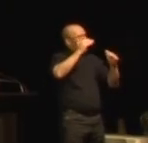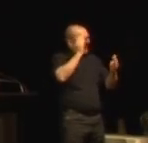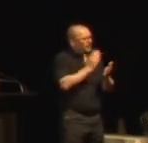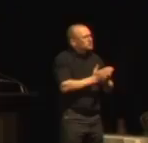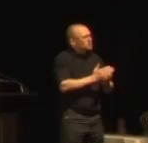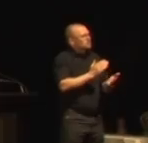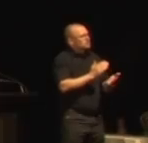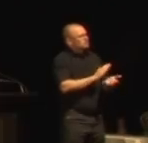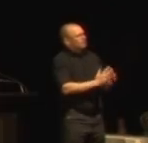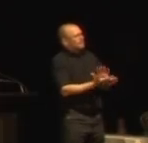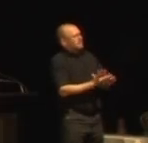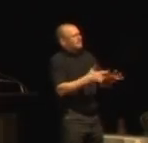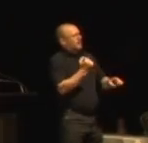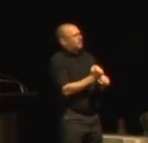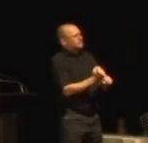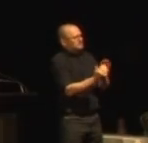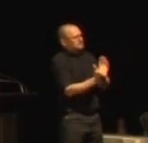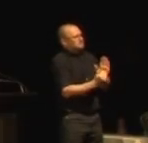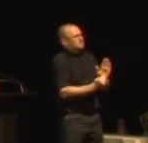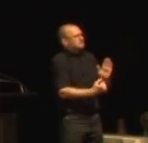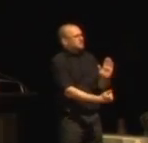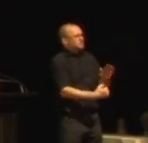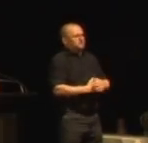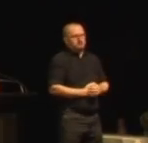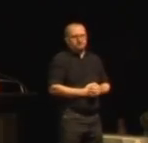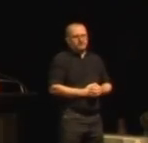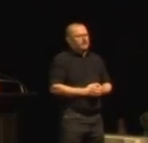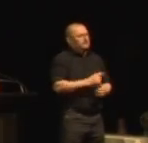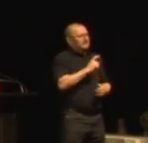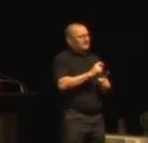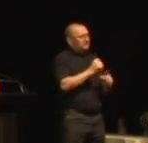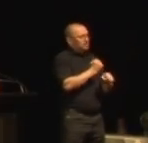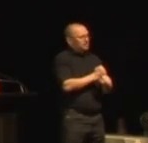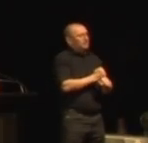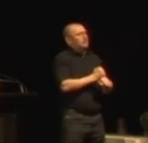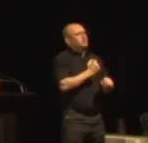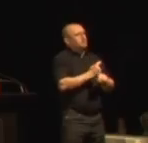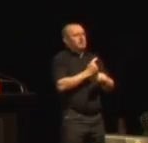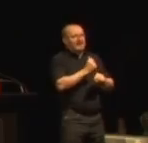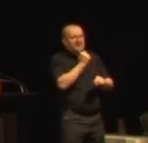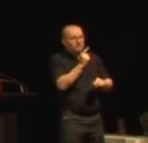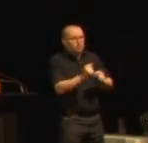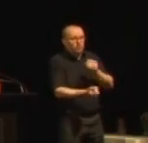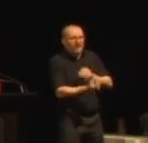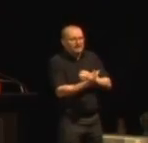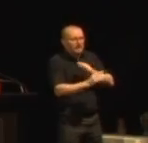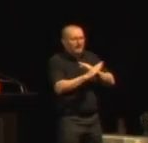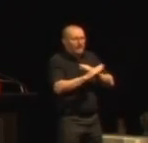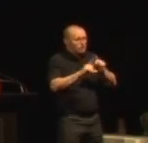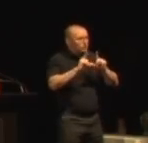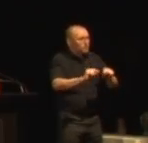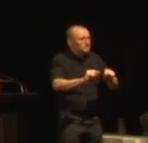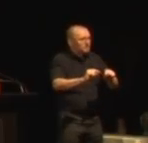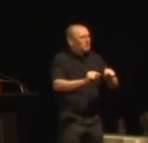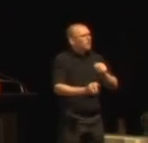for me. The CPG also includes information about the consequences of unacceptable behaviors and information on how to